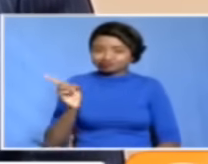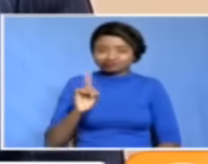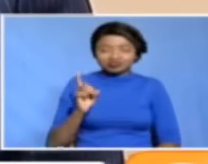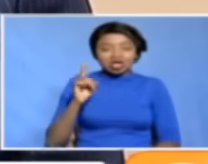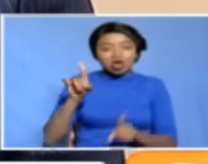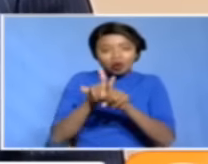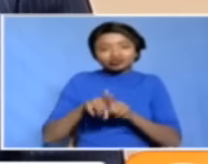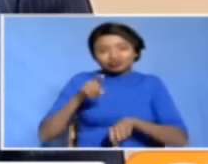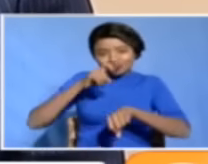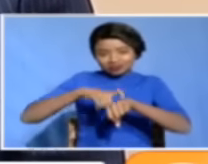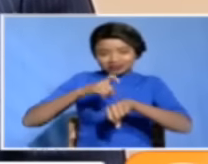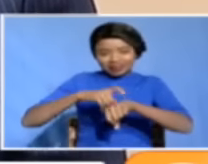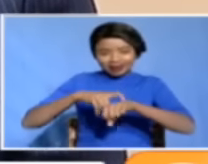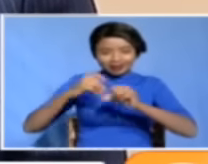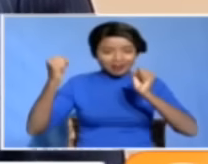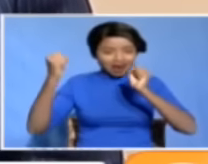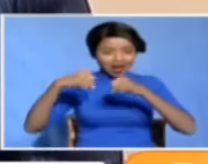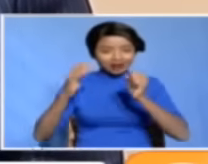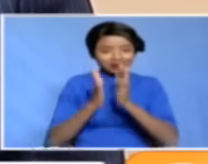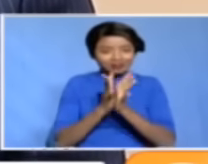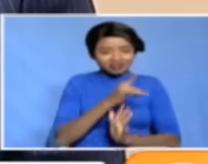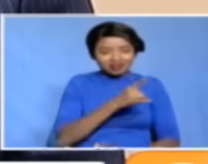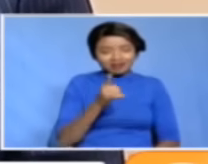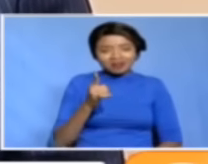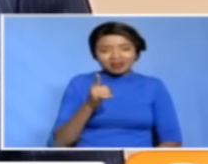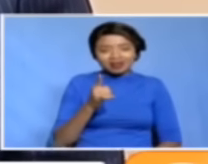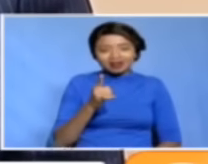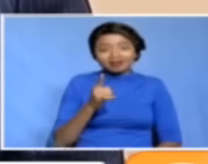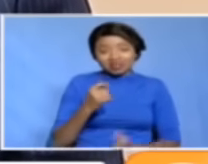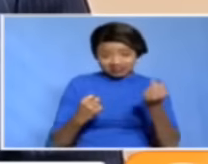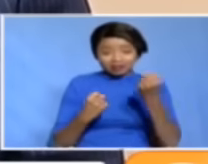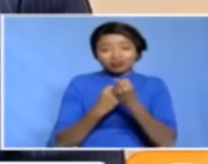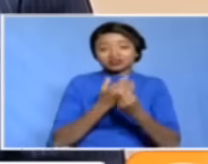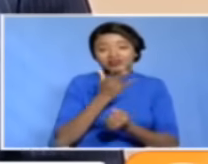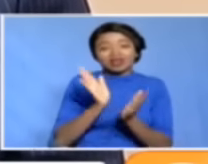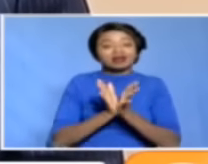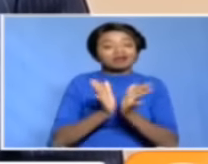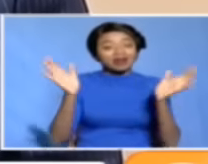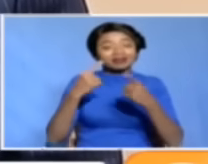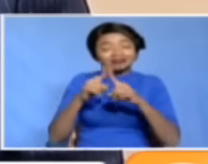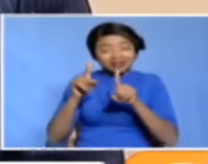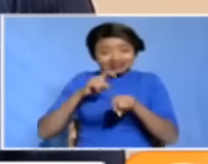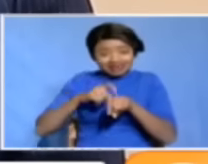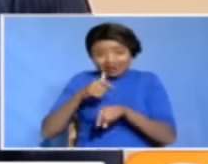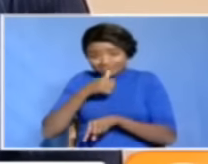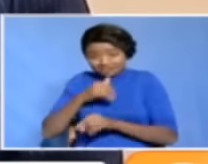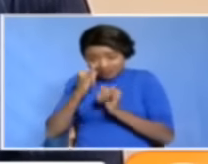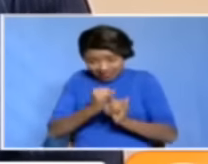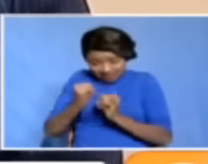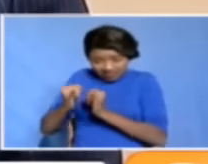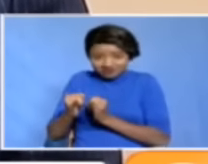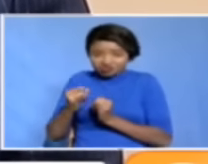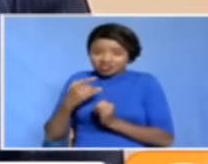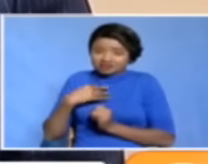I will support them in public, but raise my concerns when I'm with them individually.